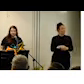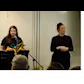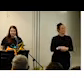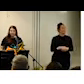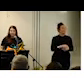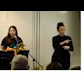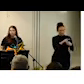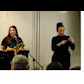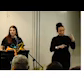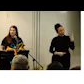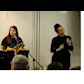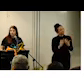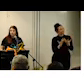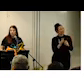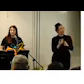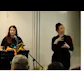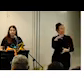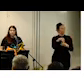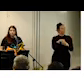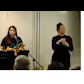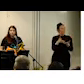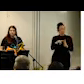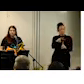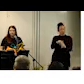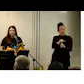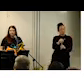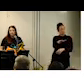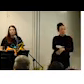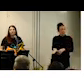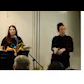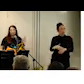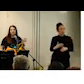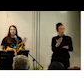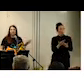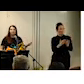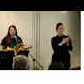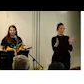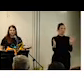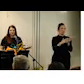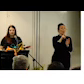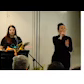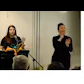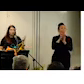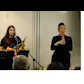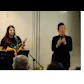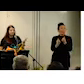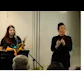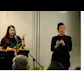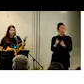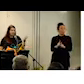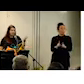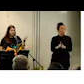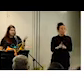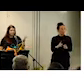lot of contributing factors to a child developing and being diagnosed as on the spectrum, but we can rule out a couple of things. So